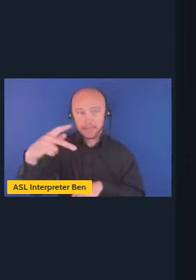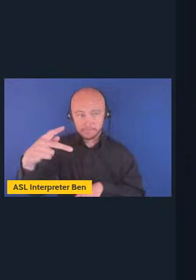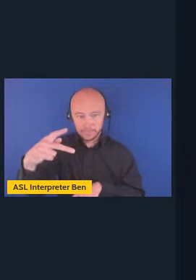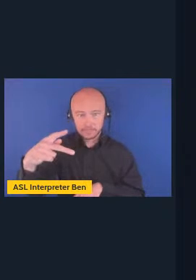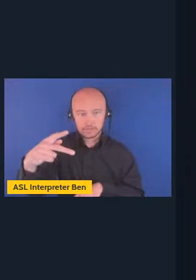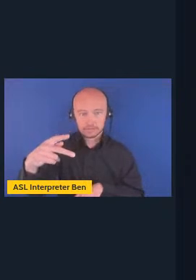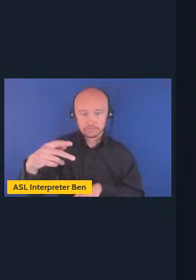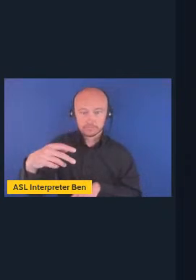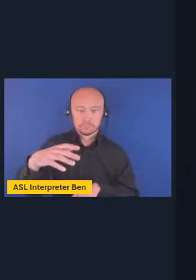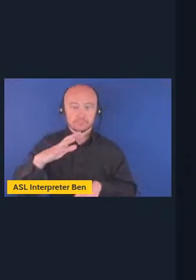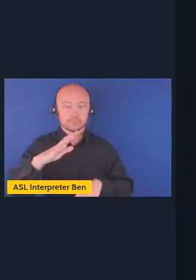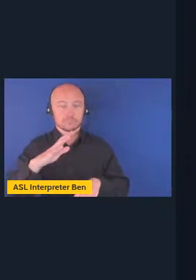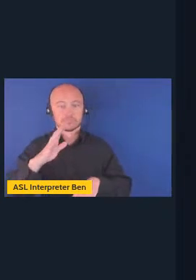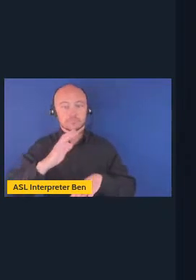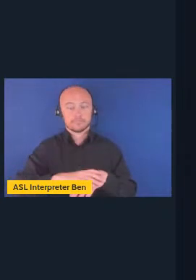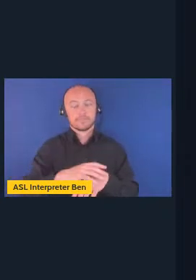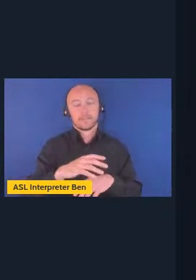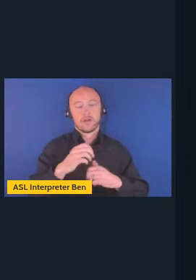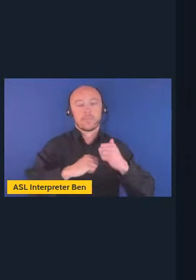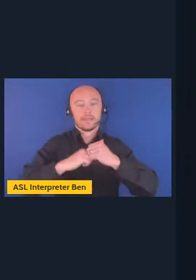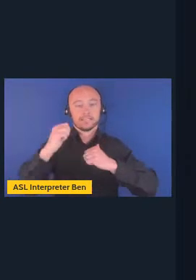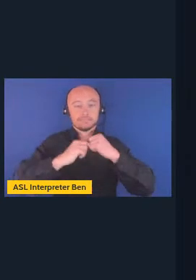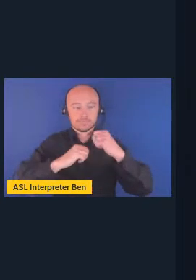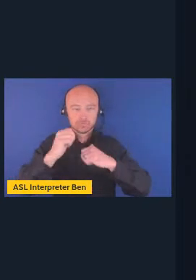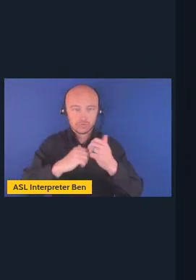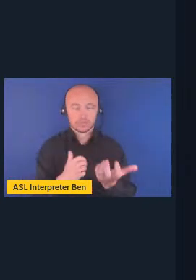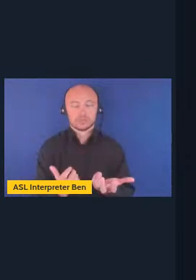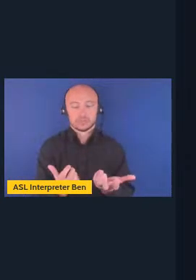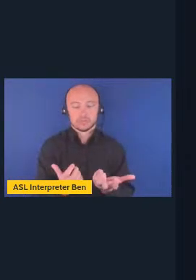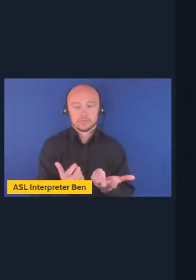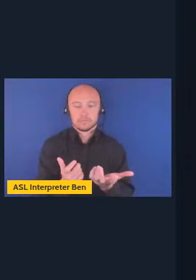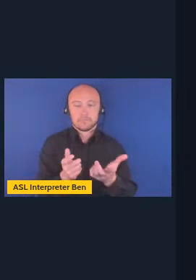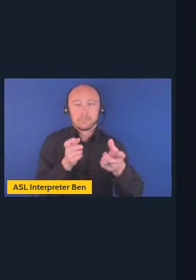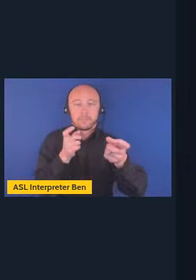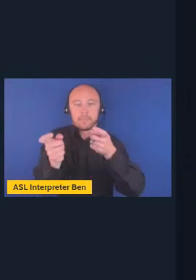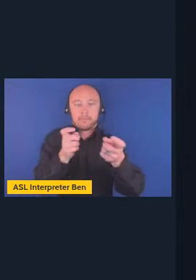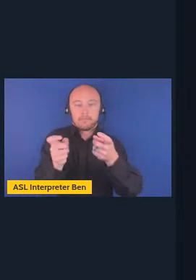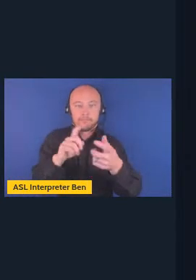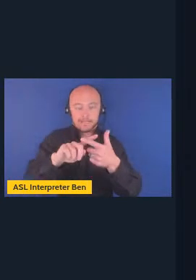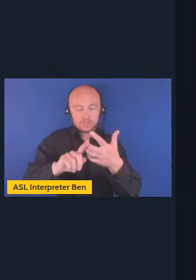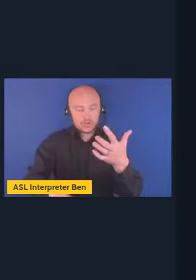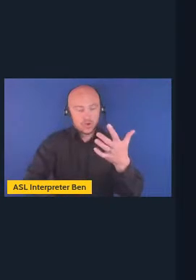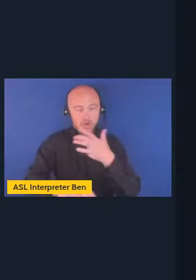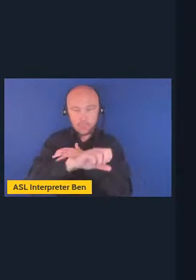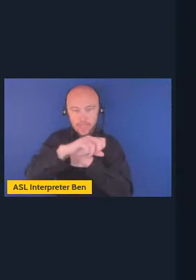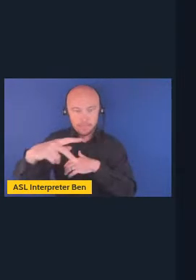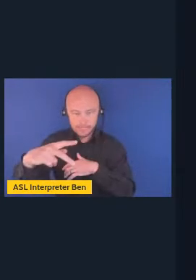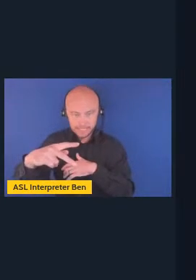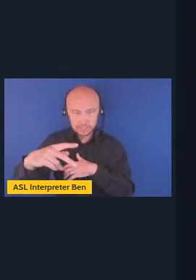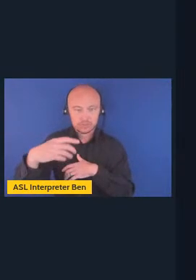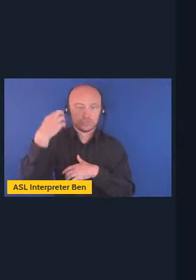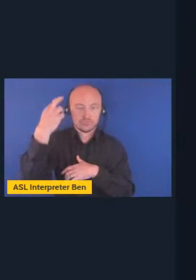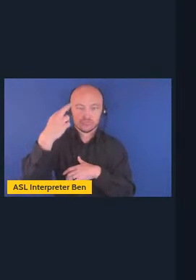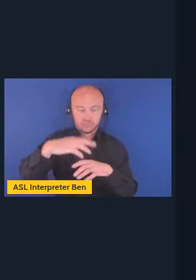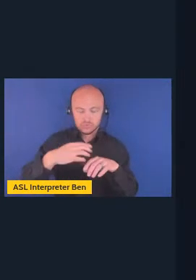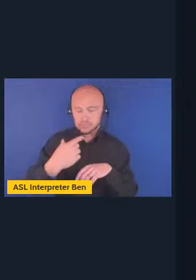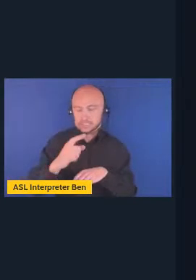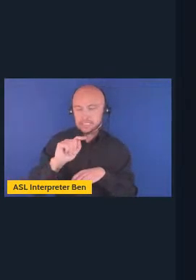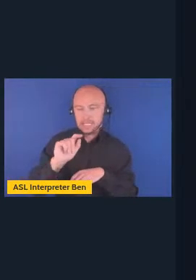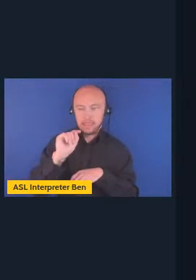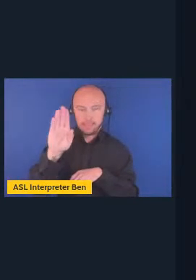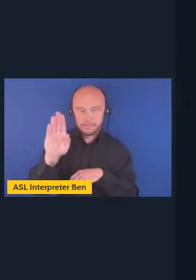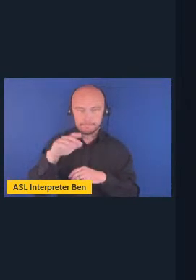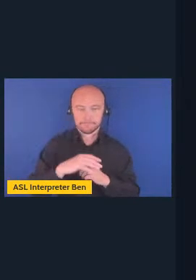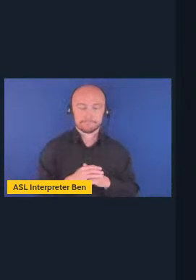using on-premise infrastructure and managing all their application code base using GitLab